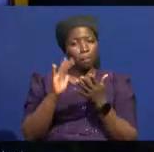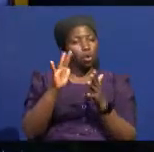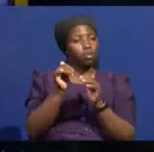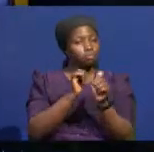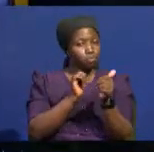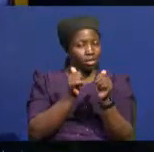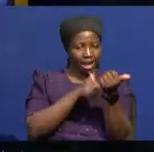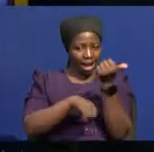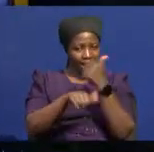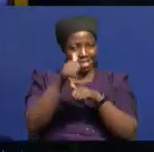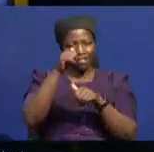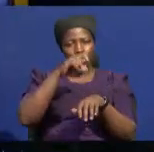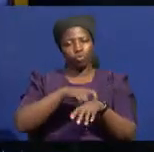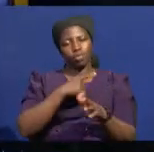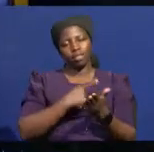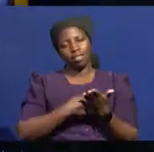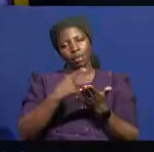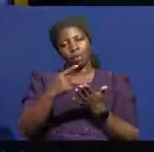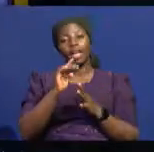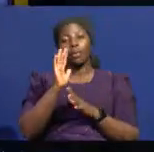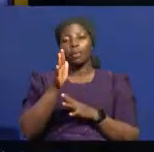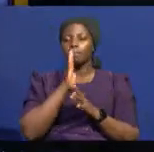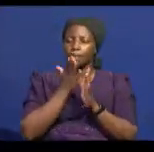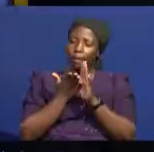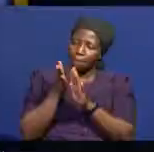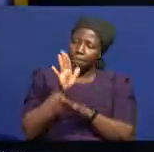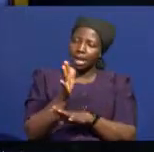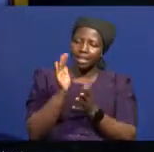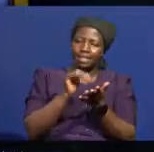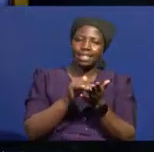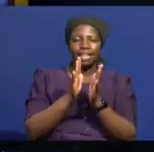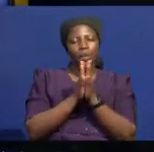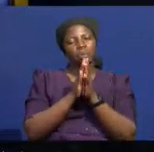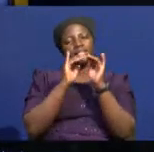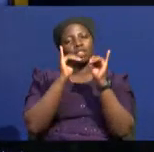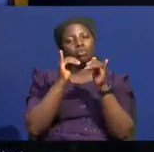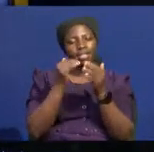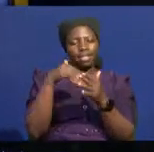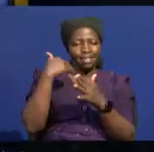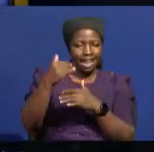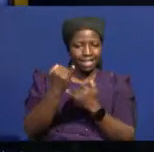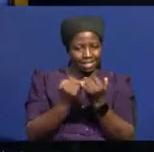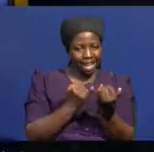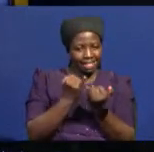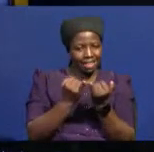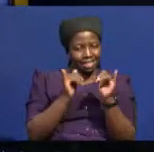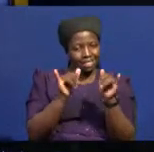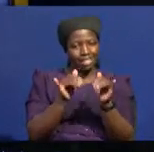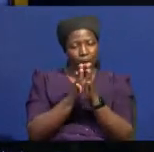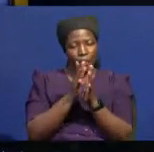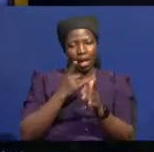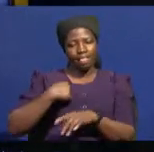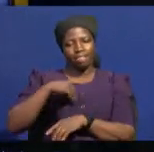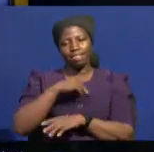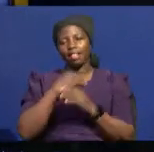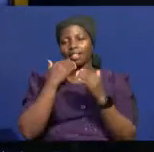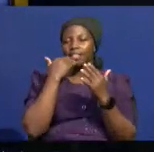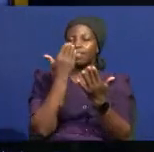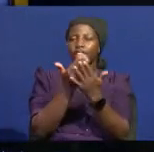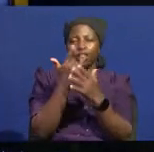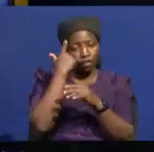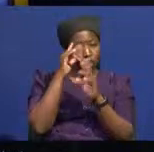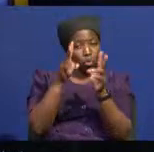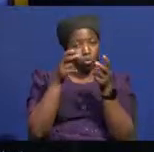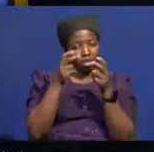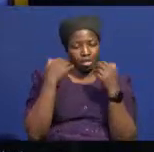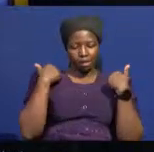activities in the course of the week. We'll be back again with the Legends Edition next Saturday, so stay with us. Thank you for watching. I'm